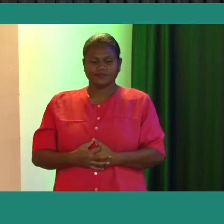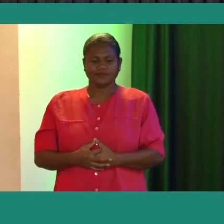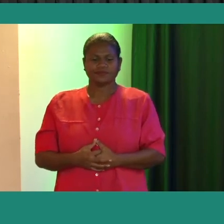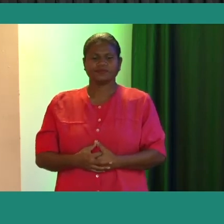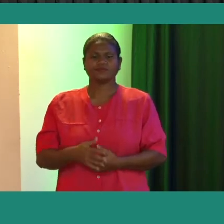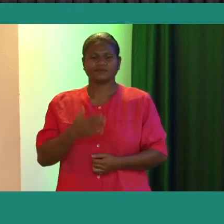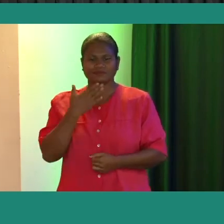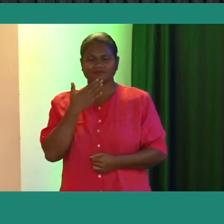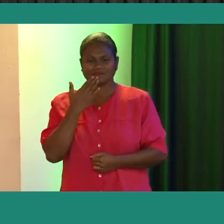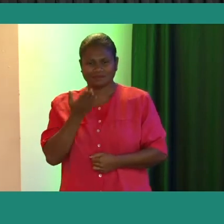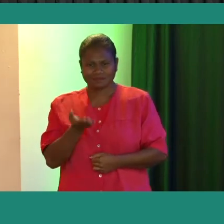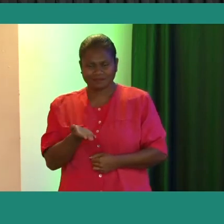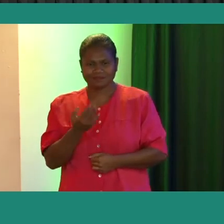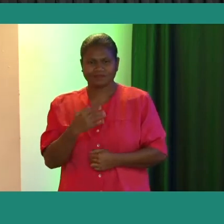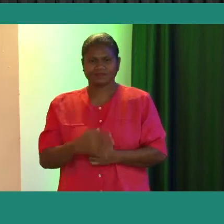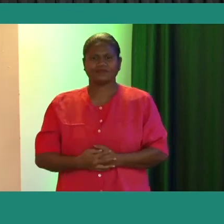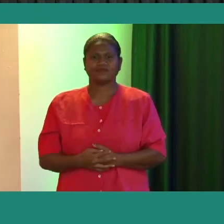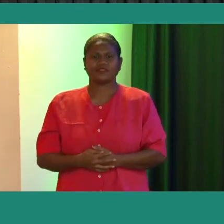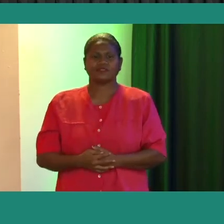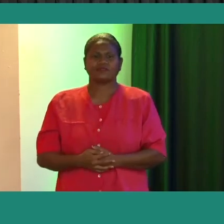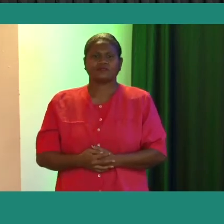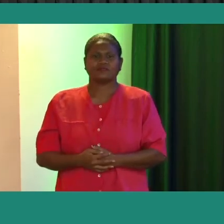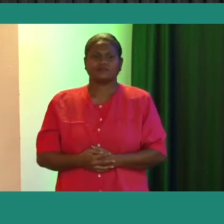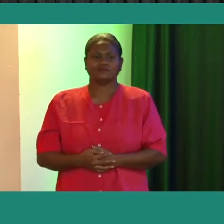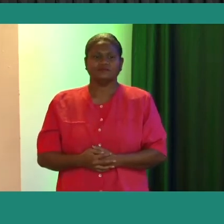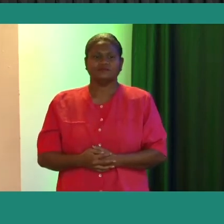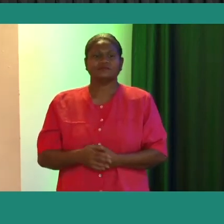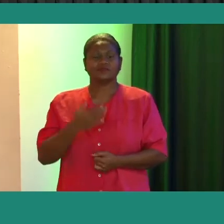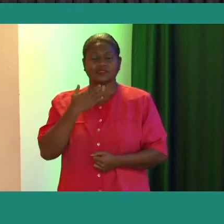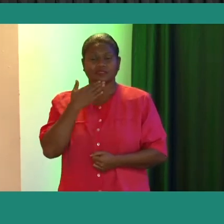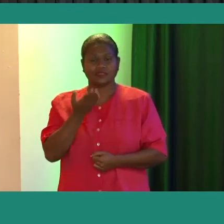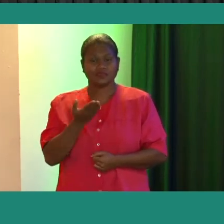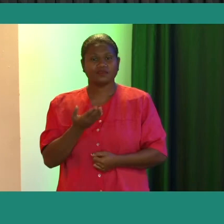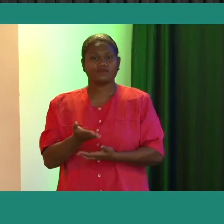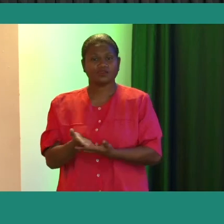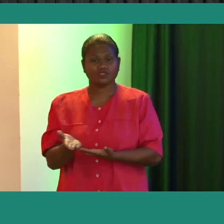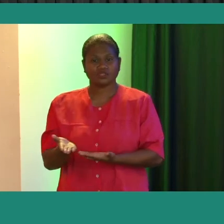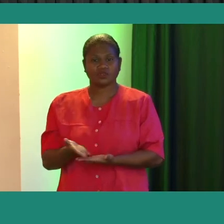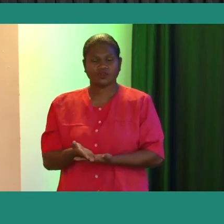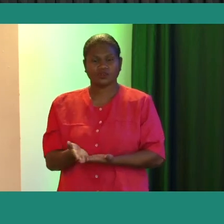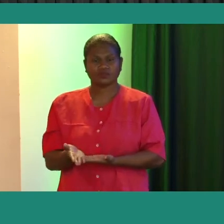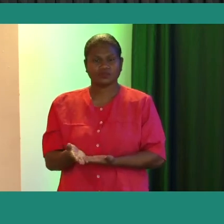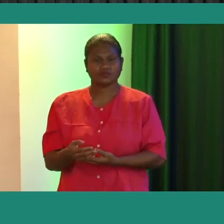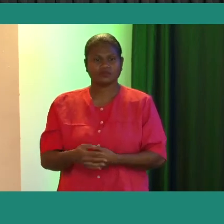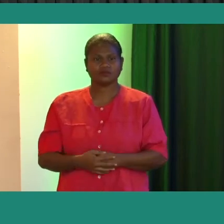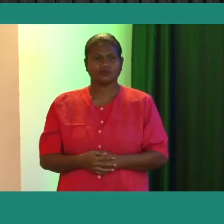Thank you, Mr. Ginis. Thank you for sharing that. We have,